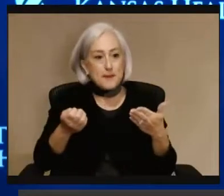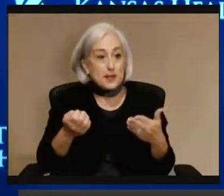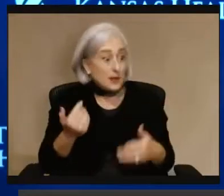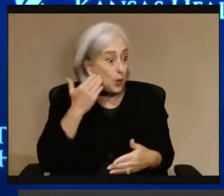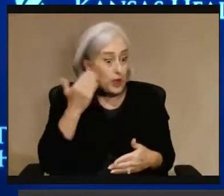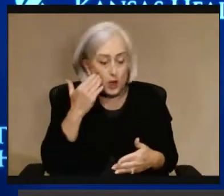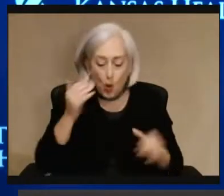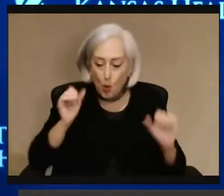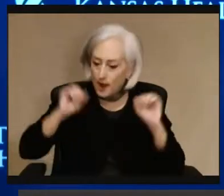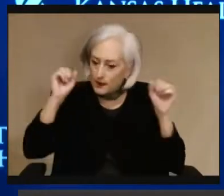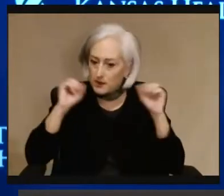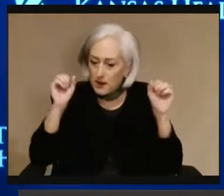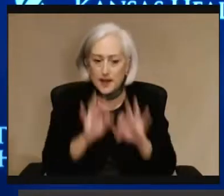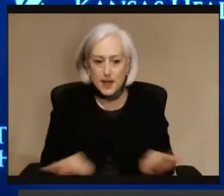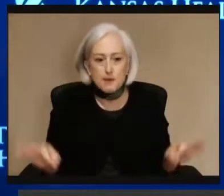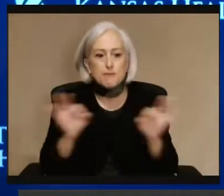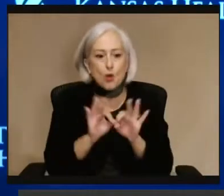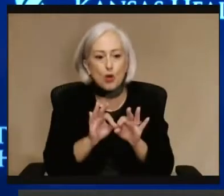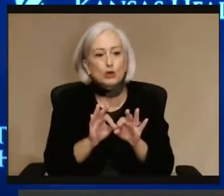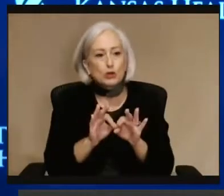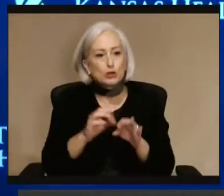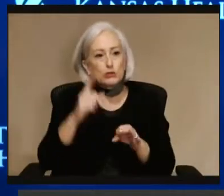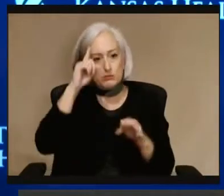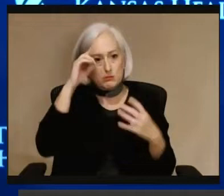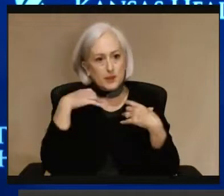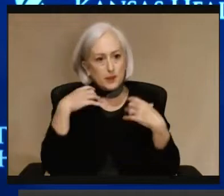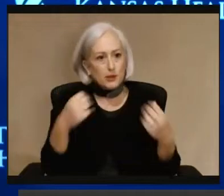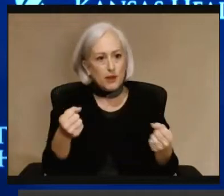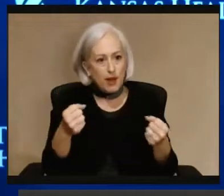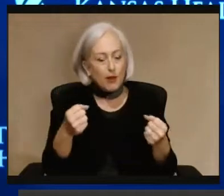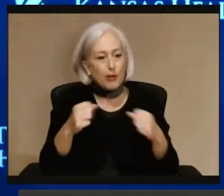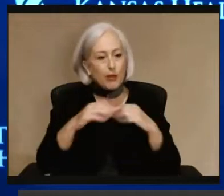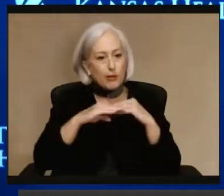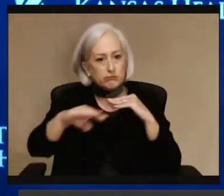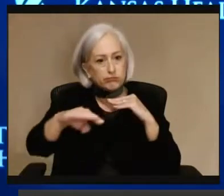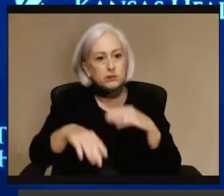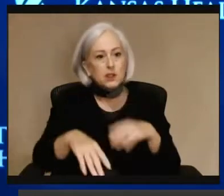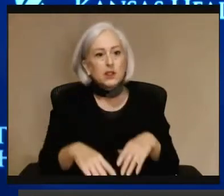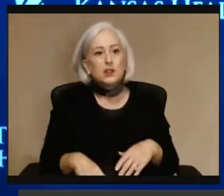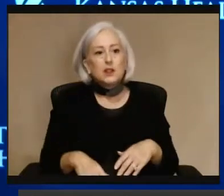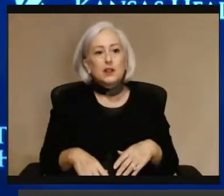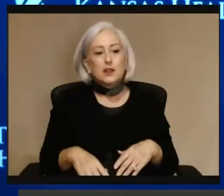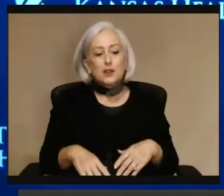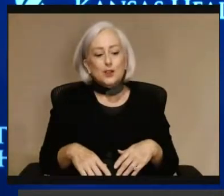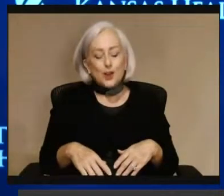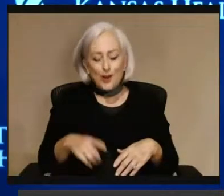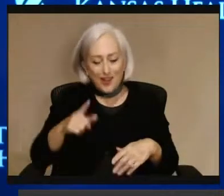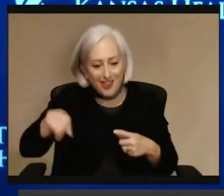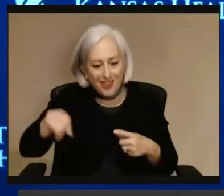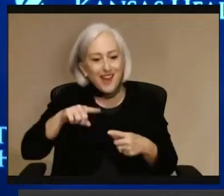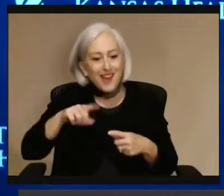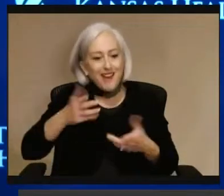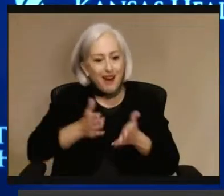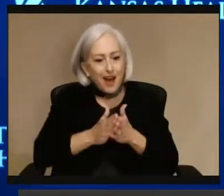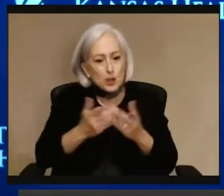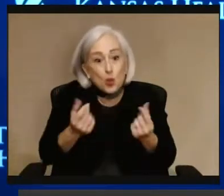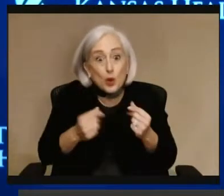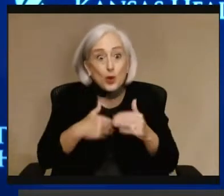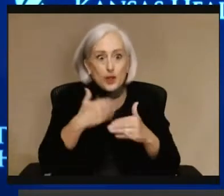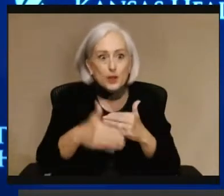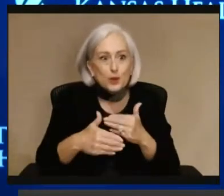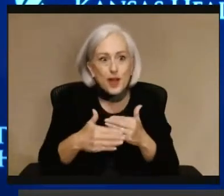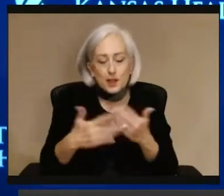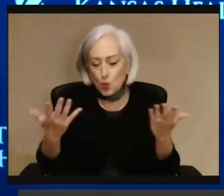wellness. And then after that, they're like, all right, what next? What do we do next? And so that's kind of always their question is like, all right, what now? What else do you need? What else can we